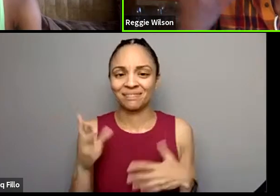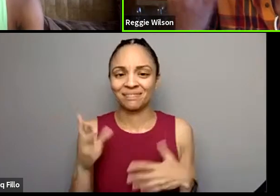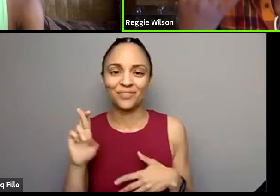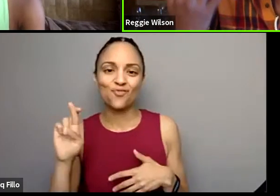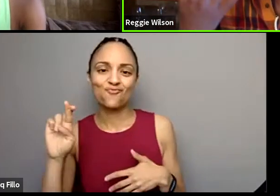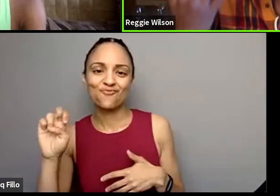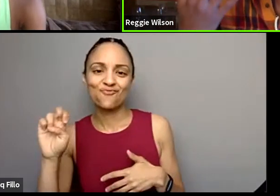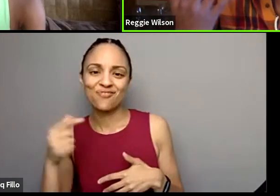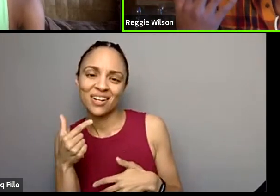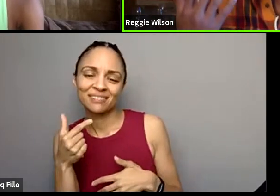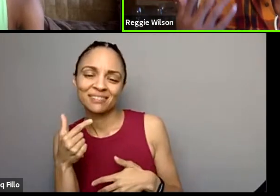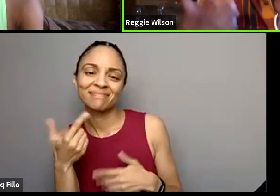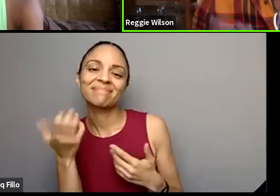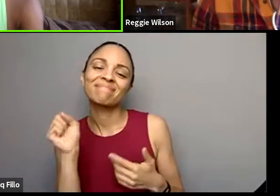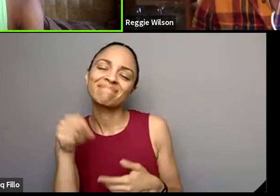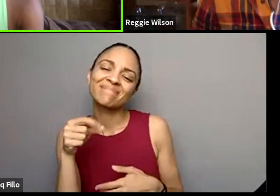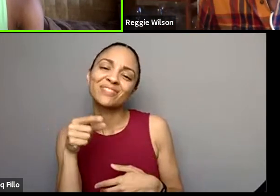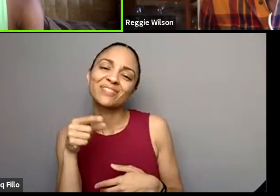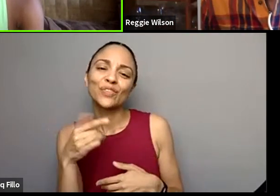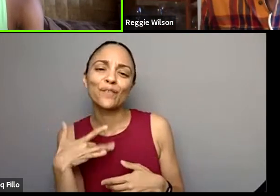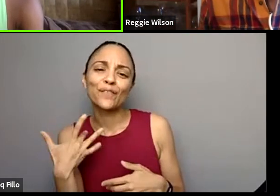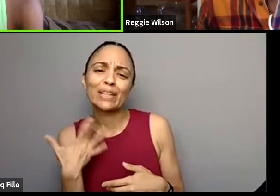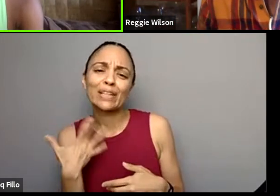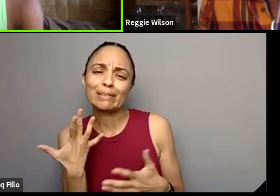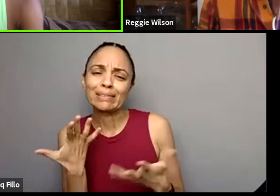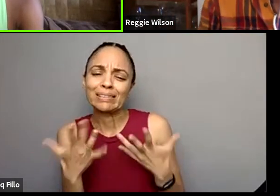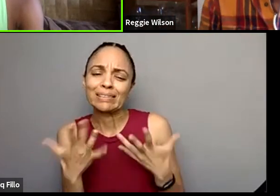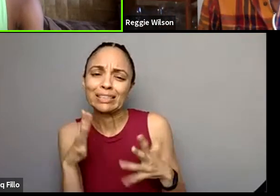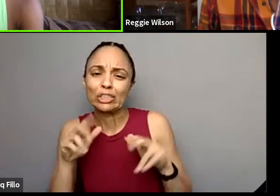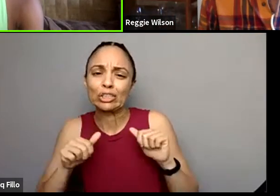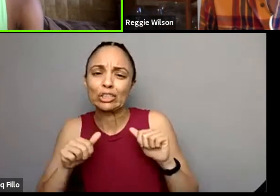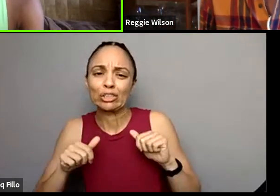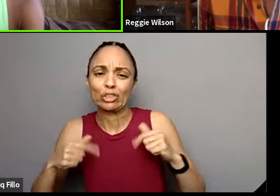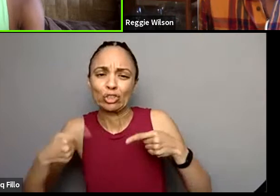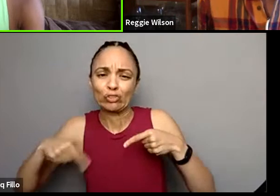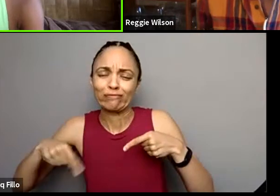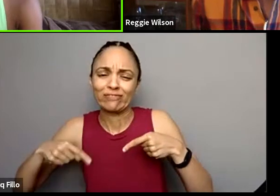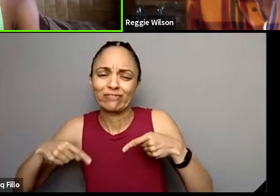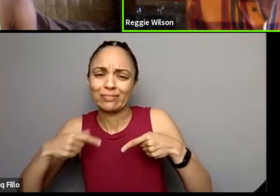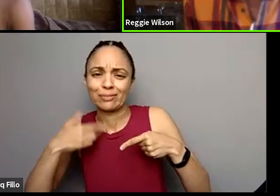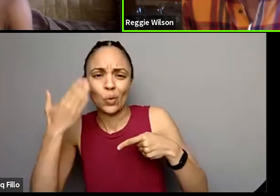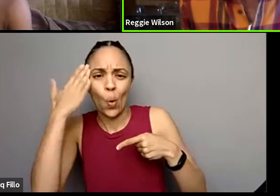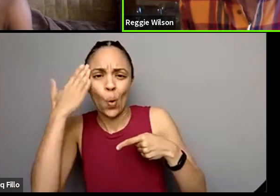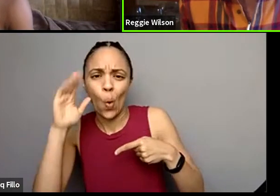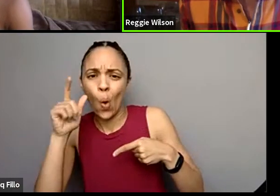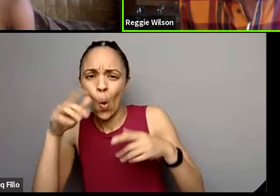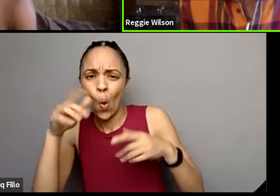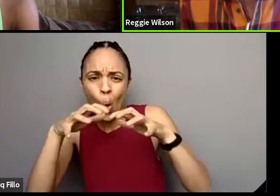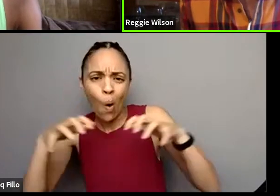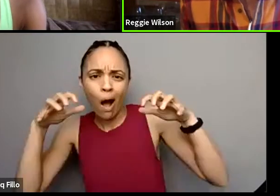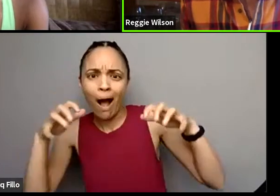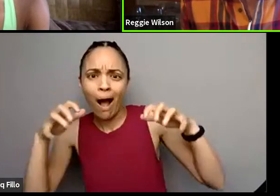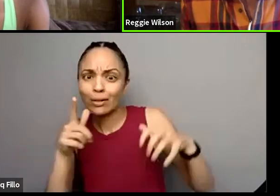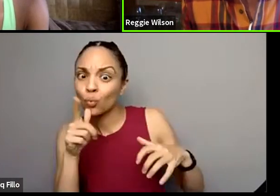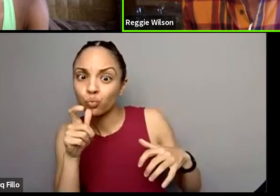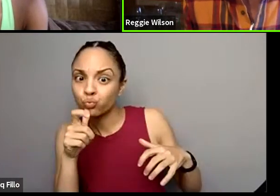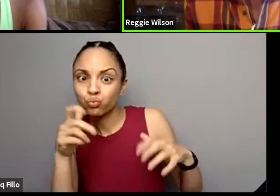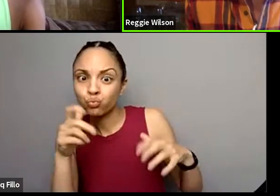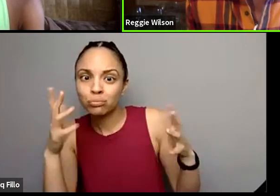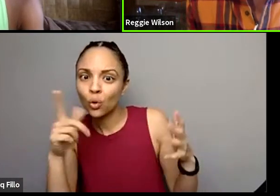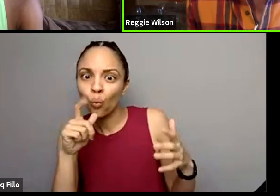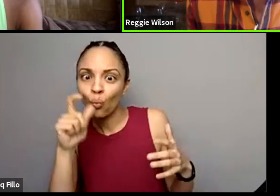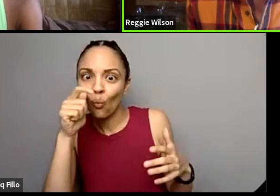who's really looking at you. Exactly. Yeah. So you said a couple things that were kind of